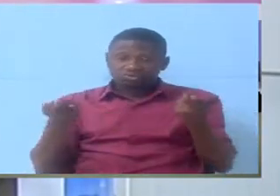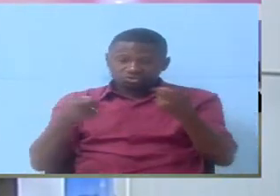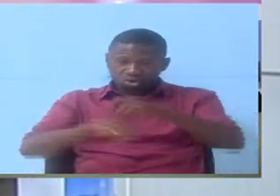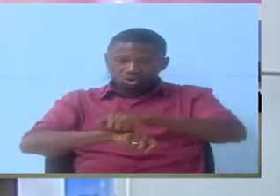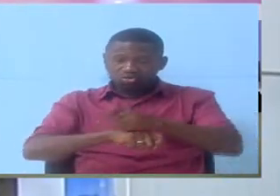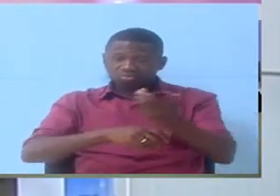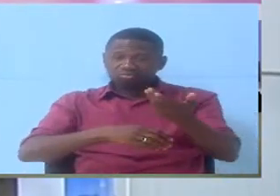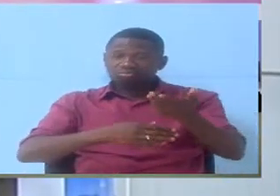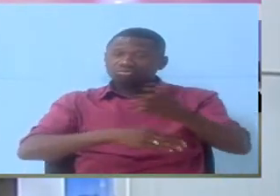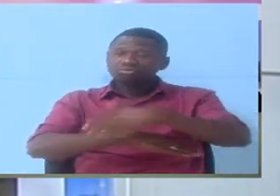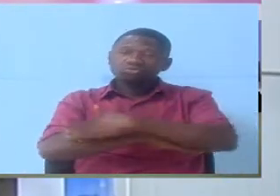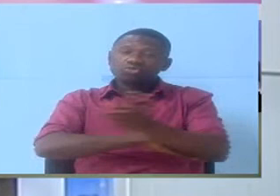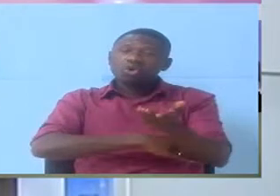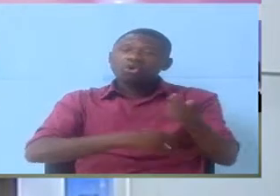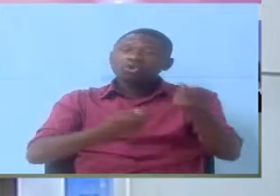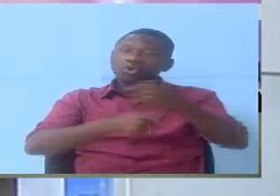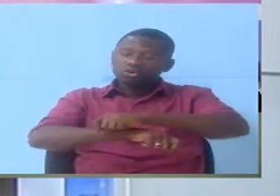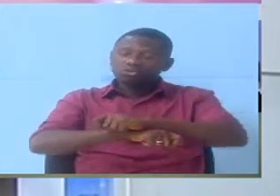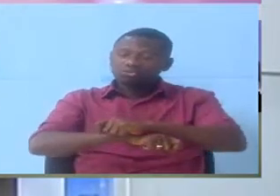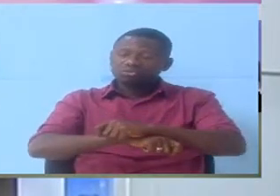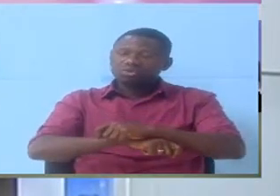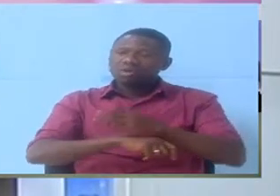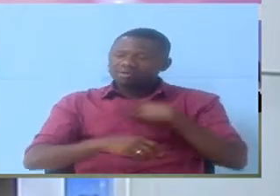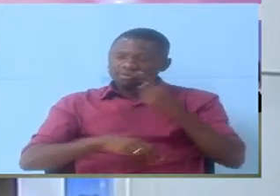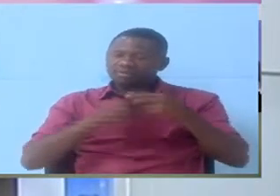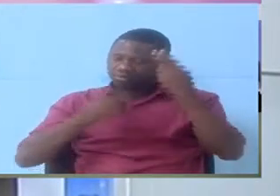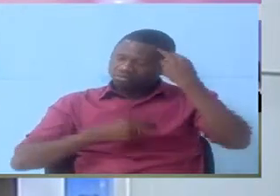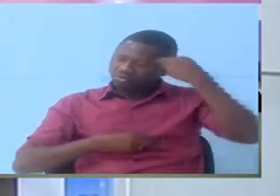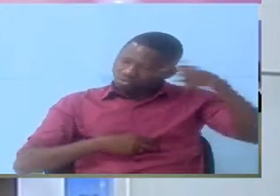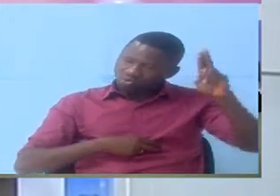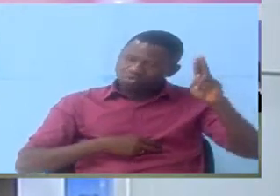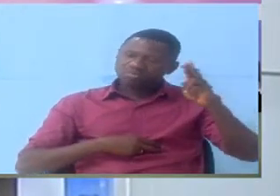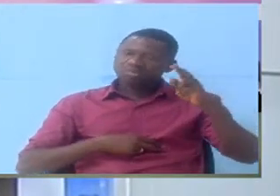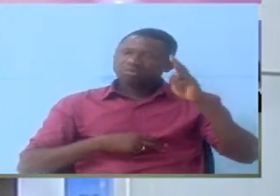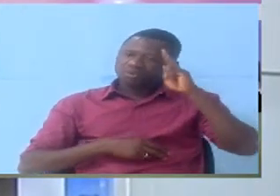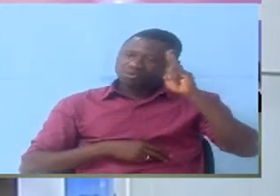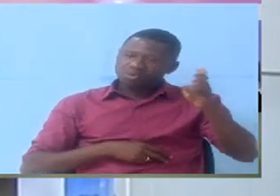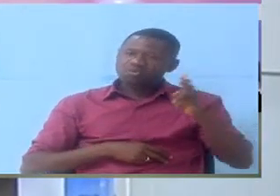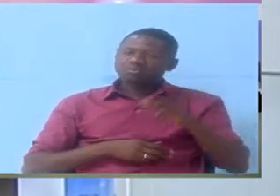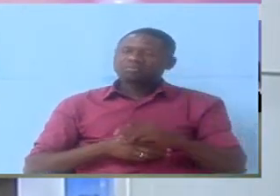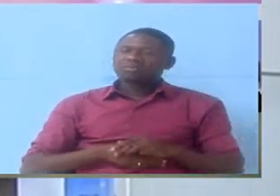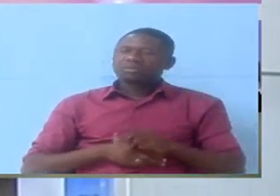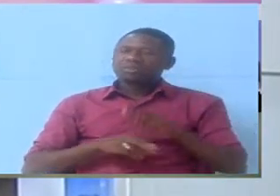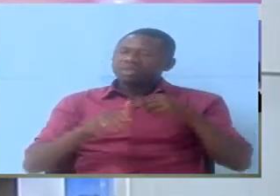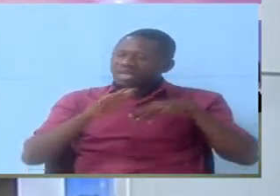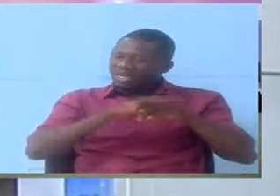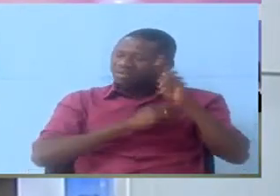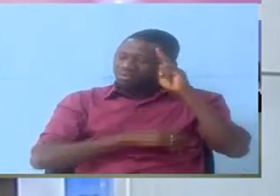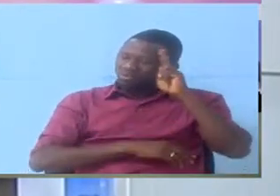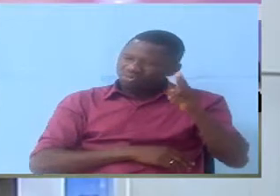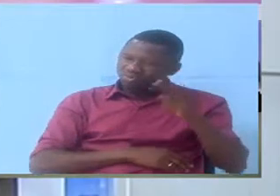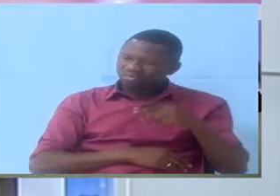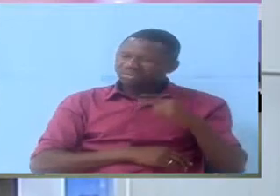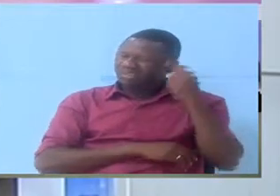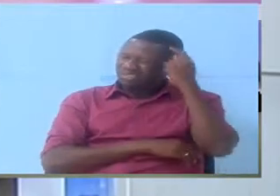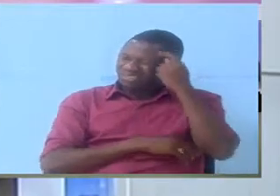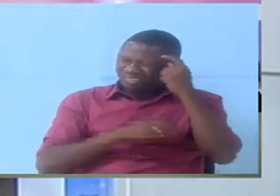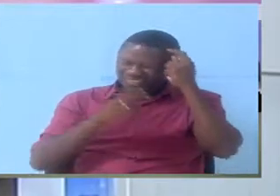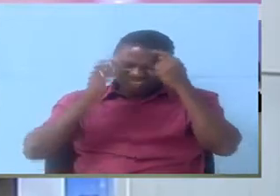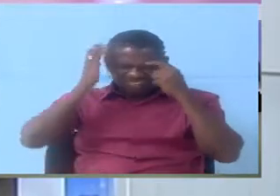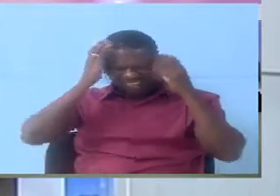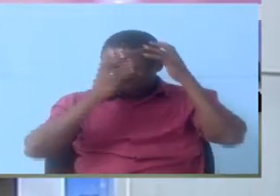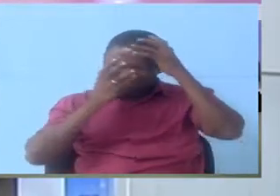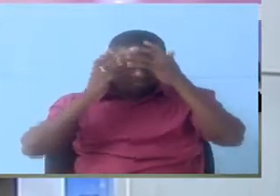left home. I was traumatized. I was confused. I don't know what